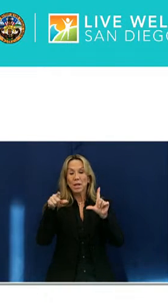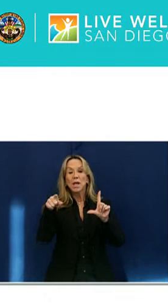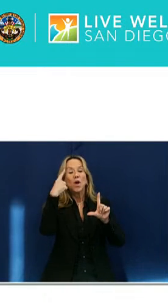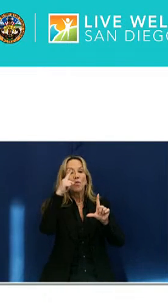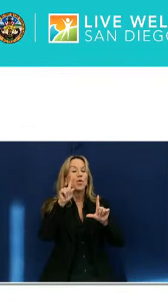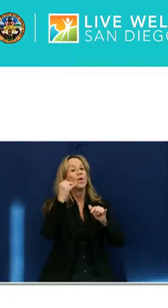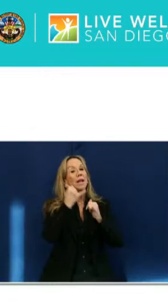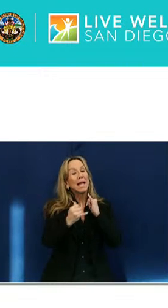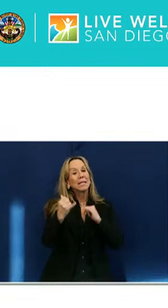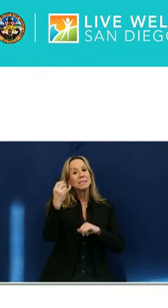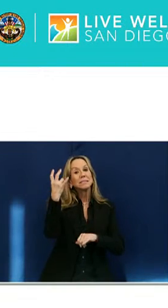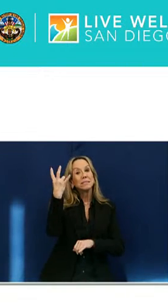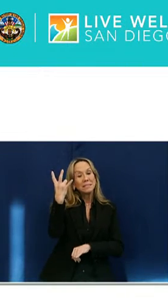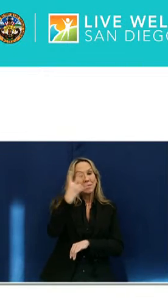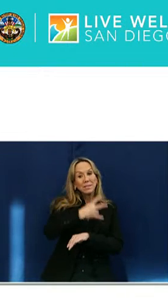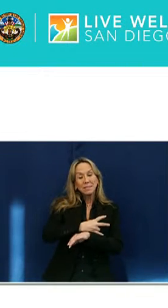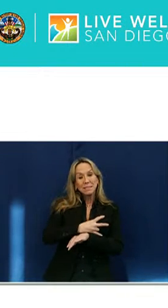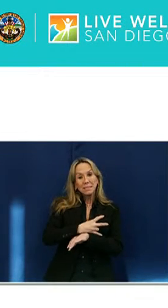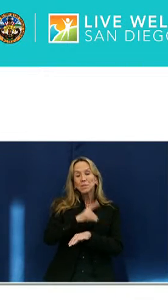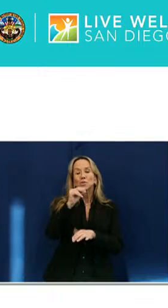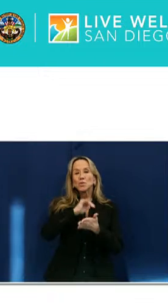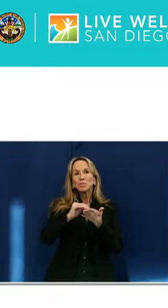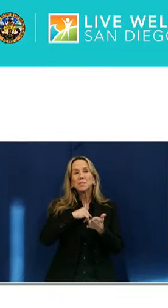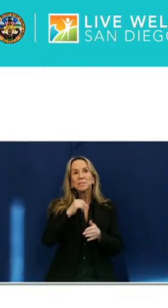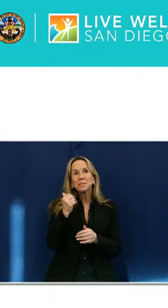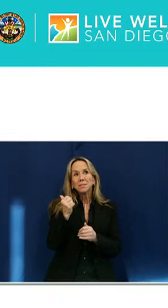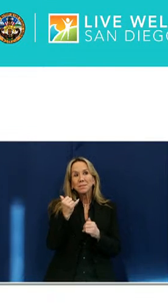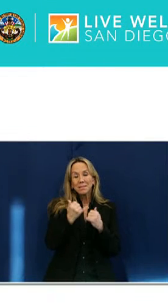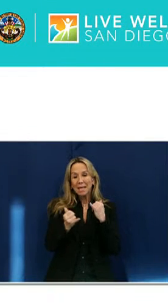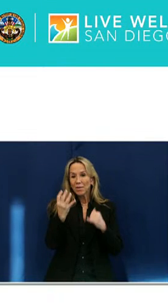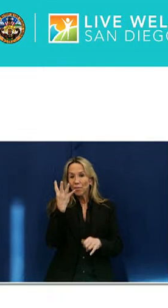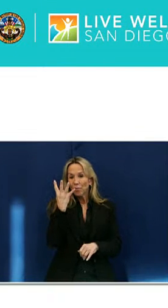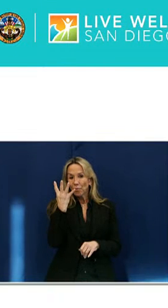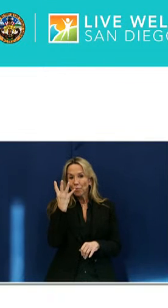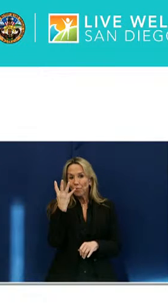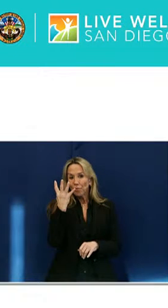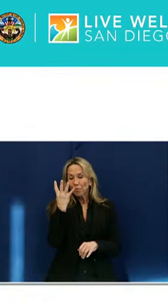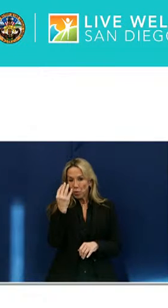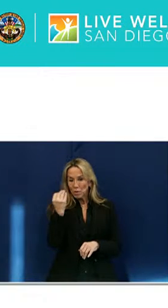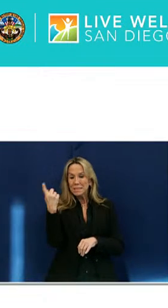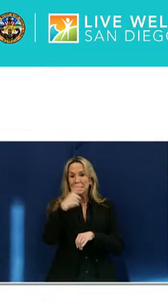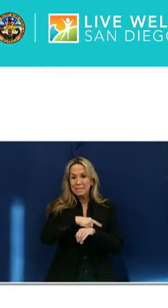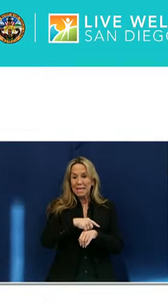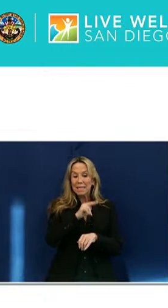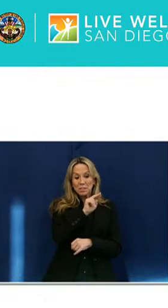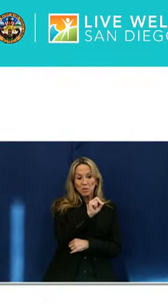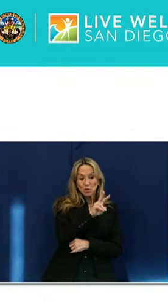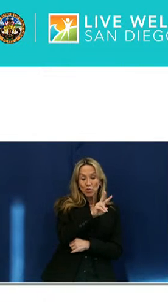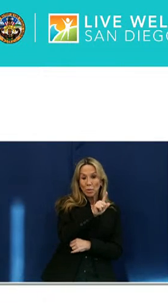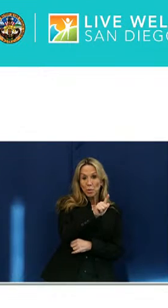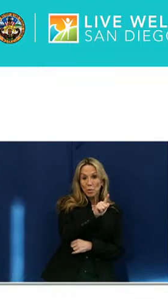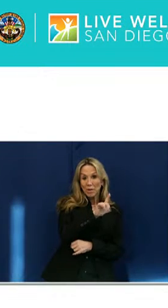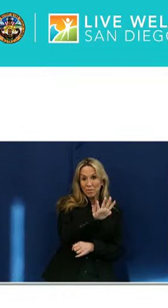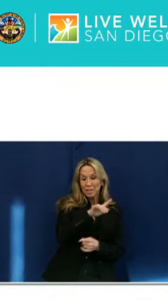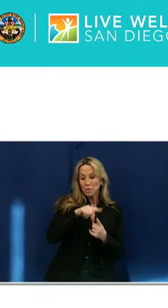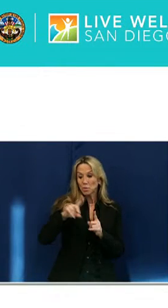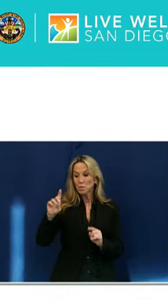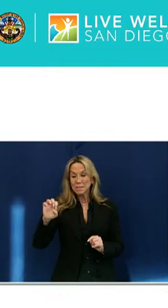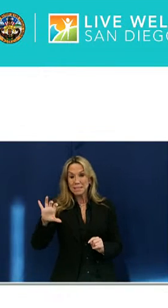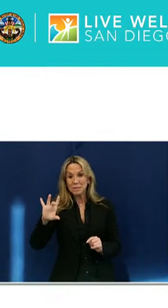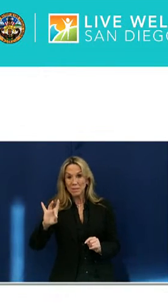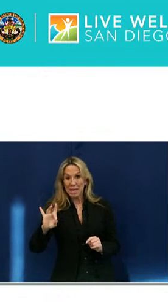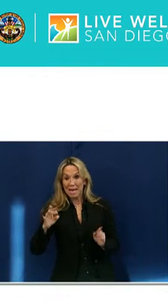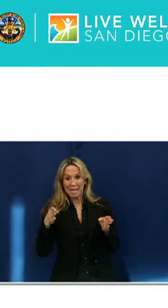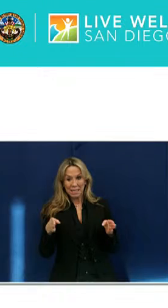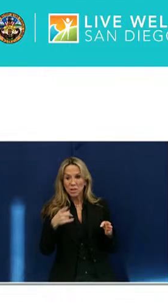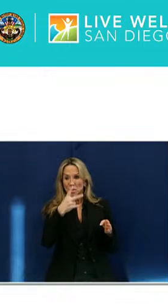November 25th through December 8th, there was a 62%